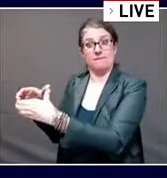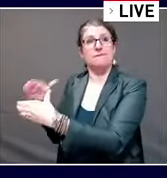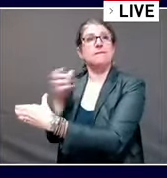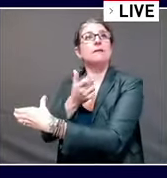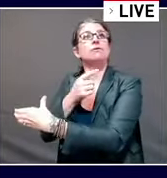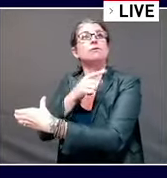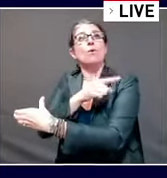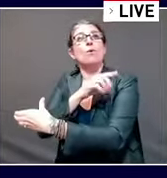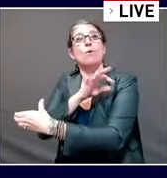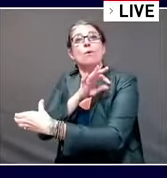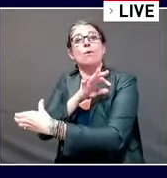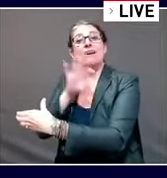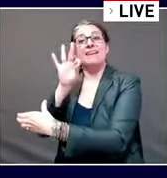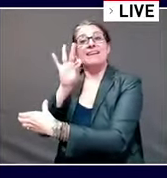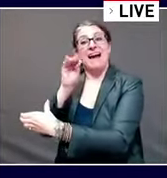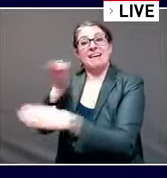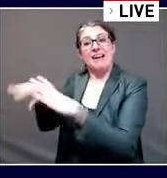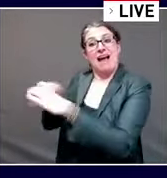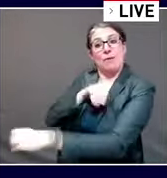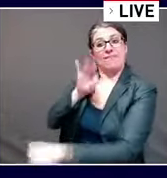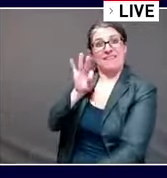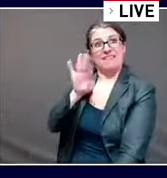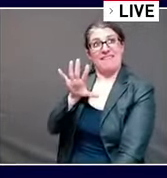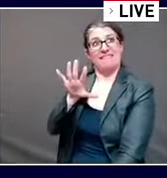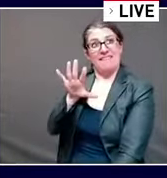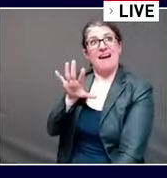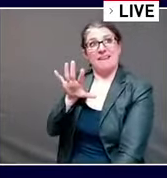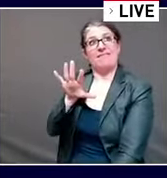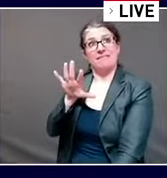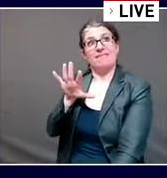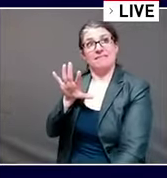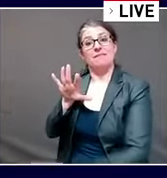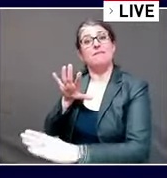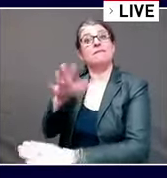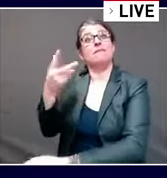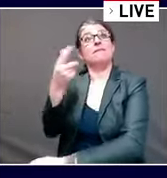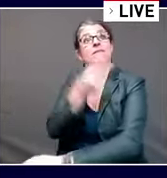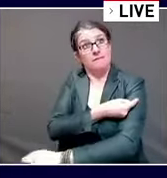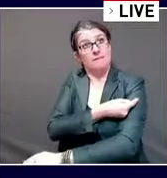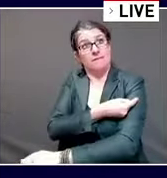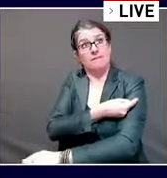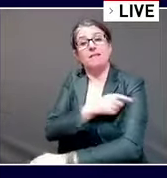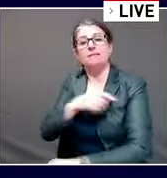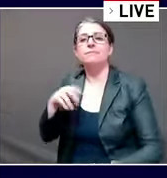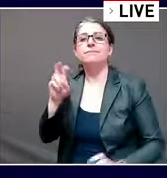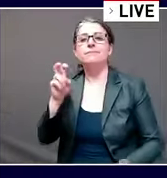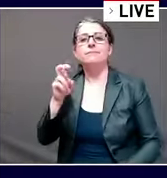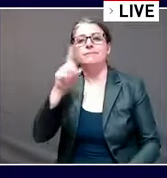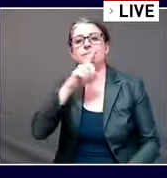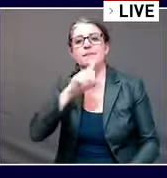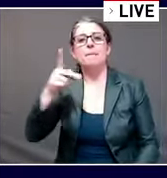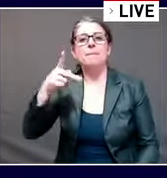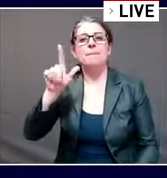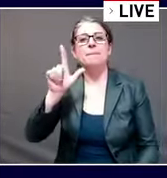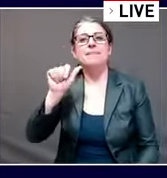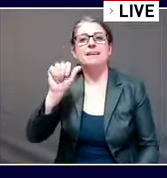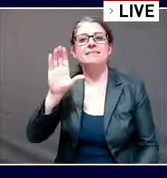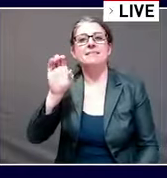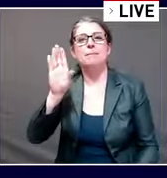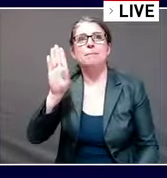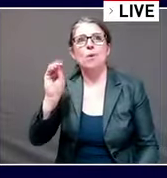cases that occurred were in the group that got the candidate vaccine. That's where we get this point estimate of the vaccine